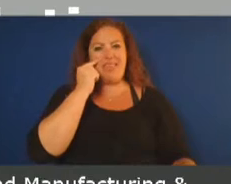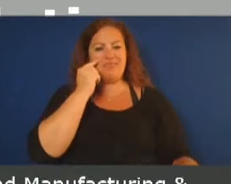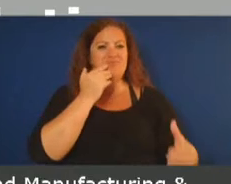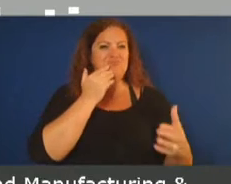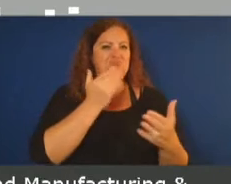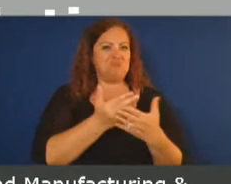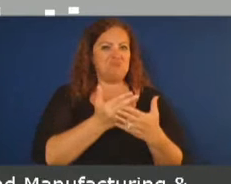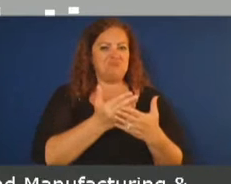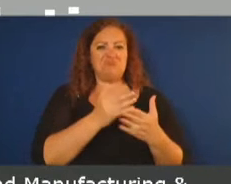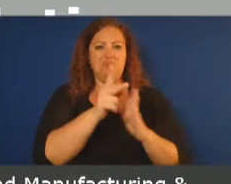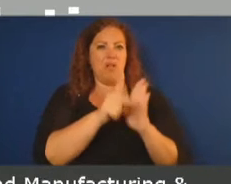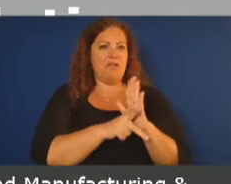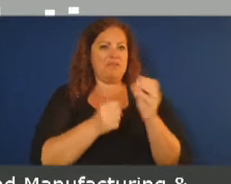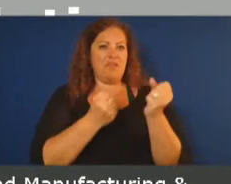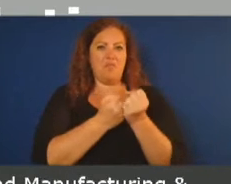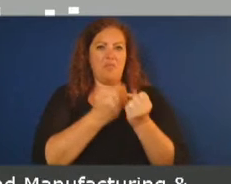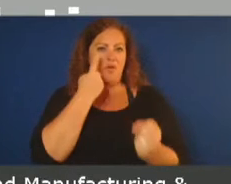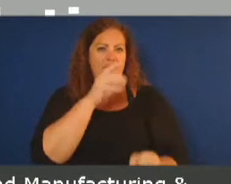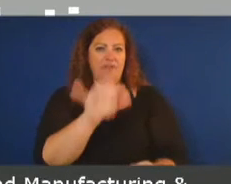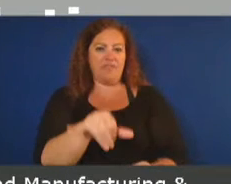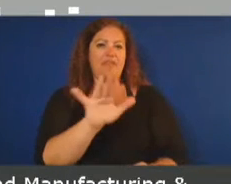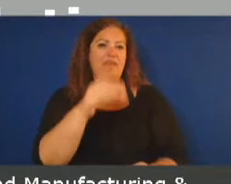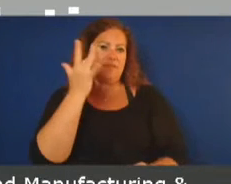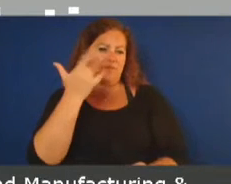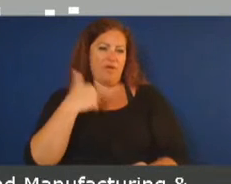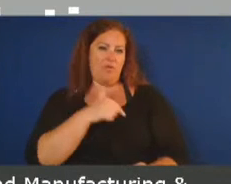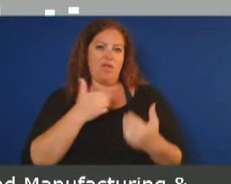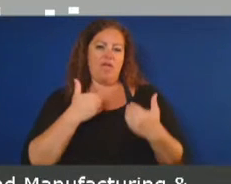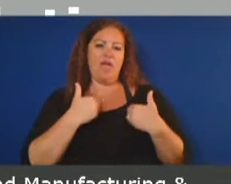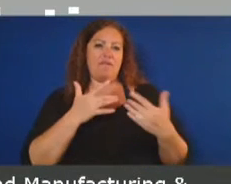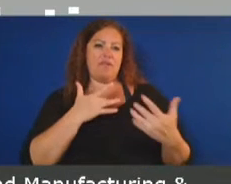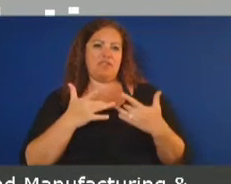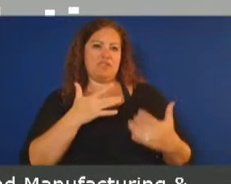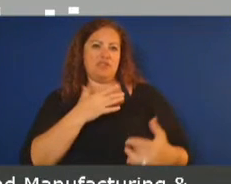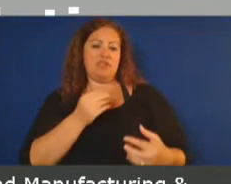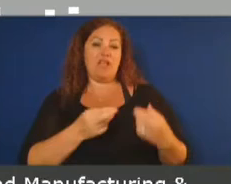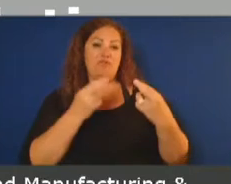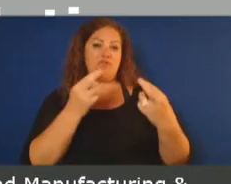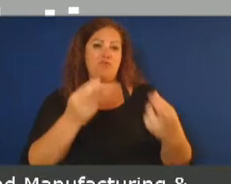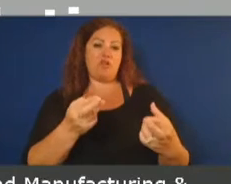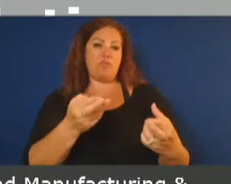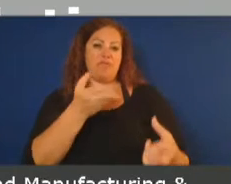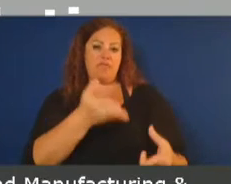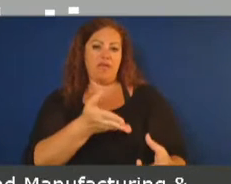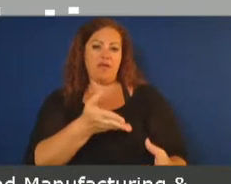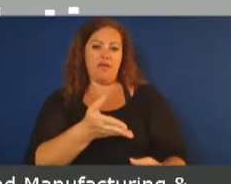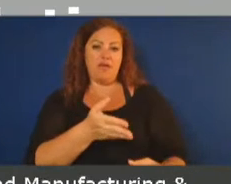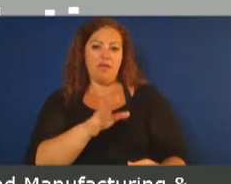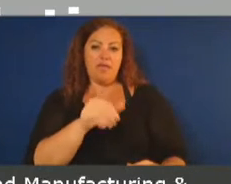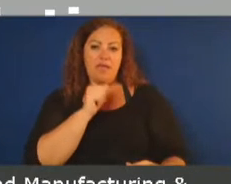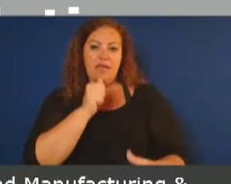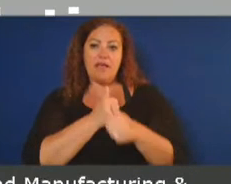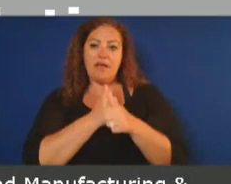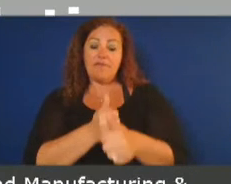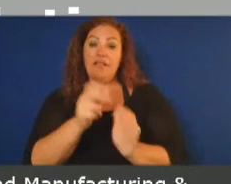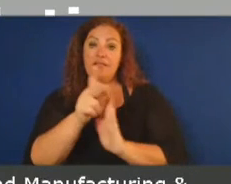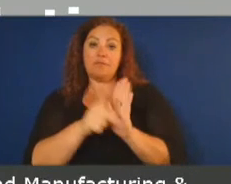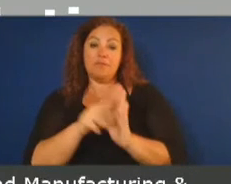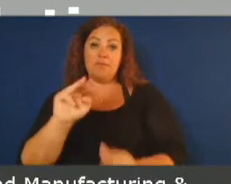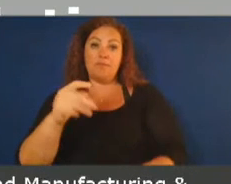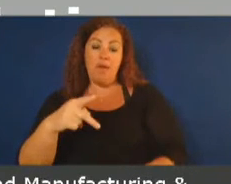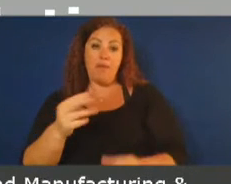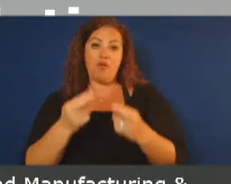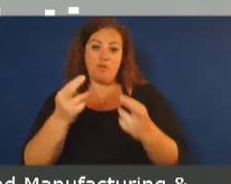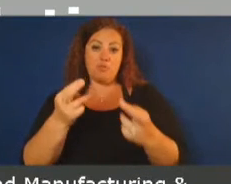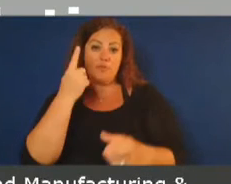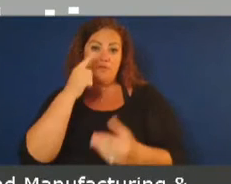support for uh and that's why we have our our concerns and our recommendation as is it is inconsistent with the policy map recommendation for the neighborhood